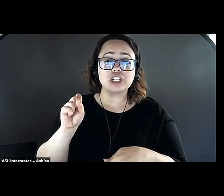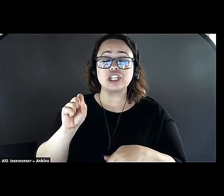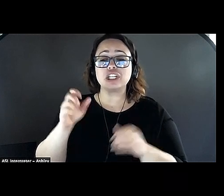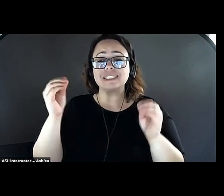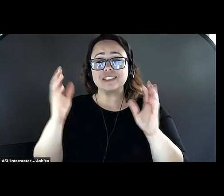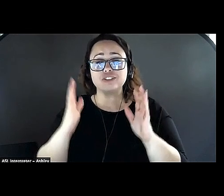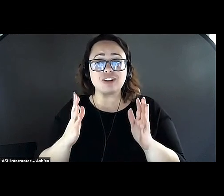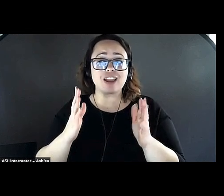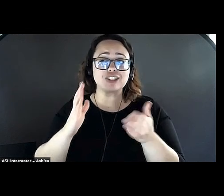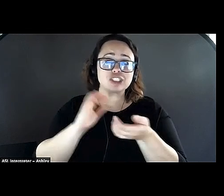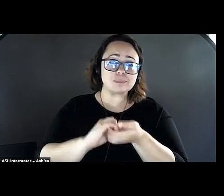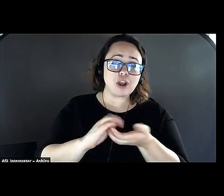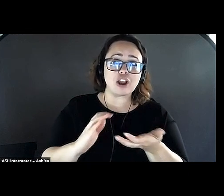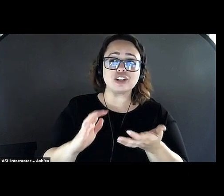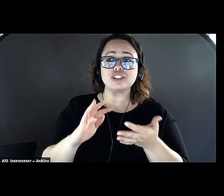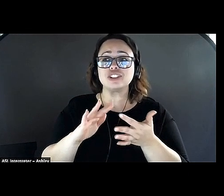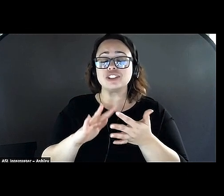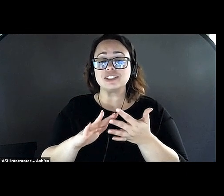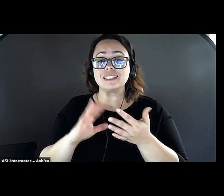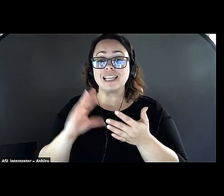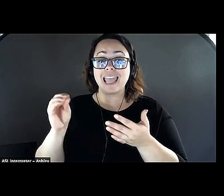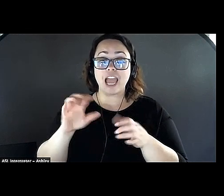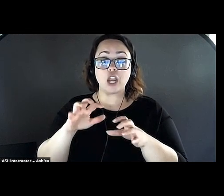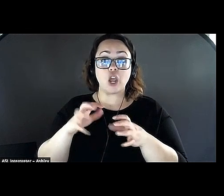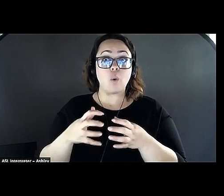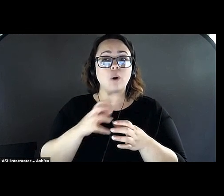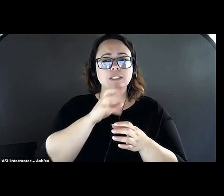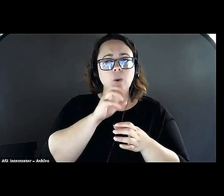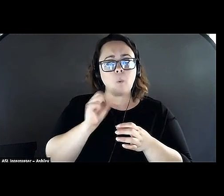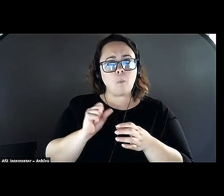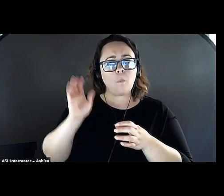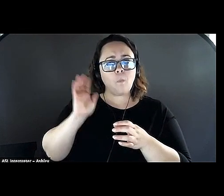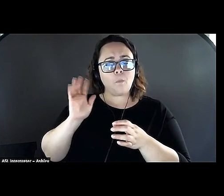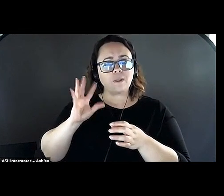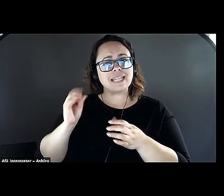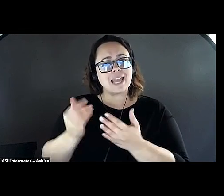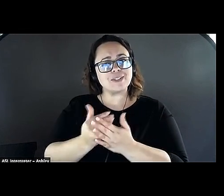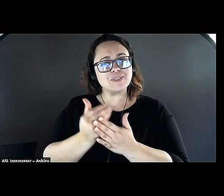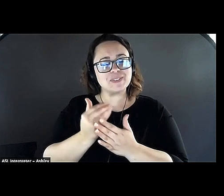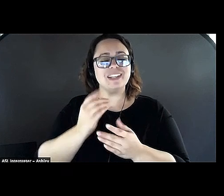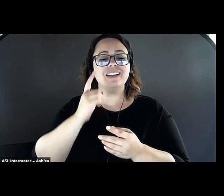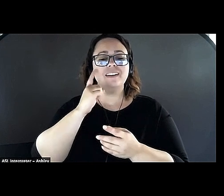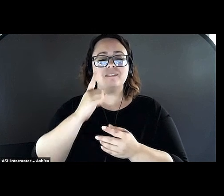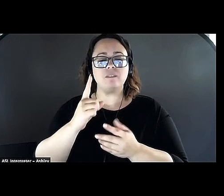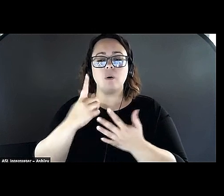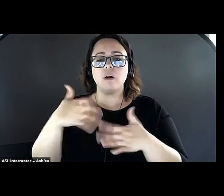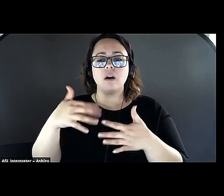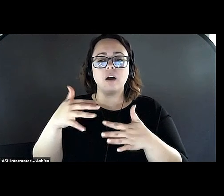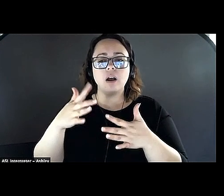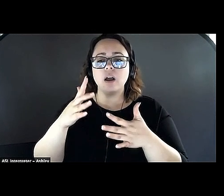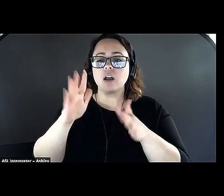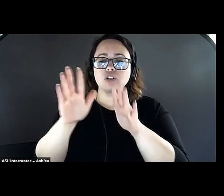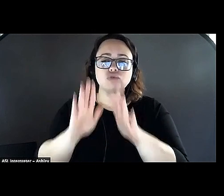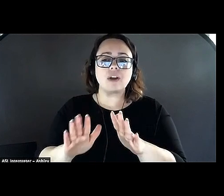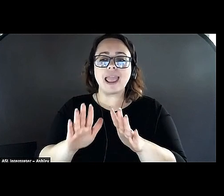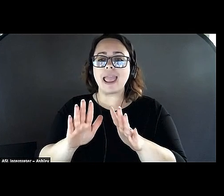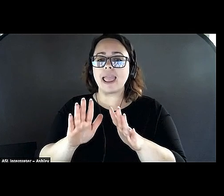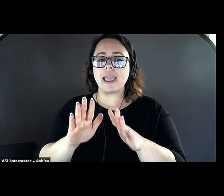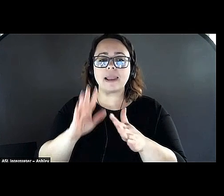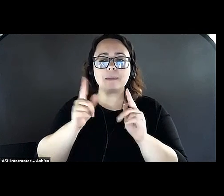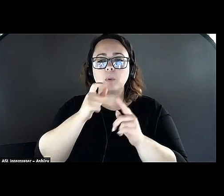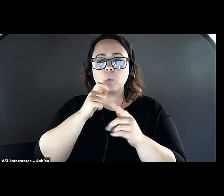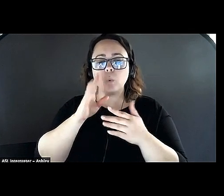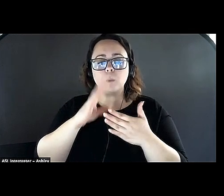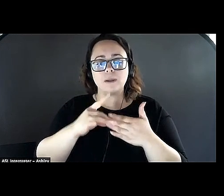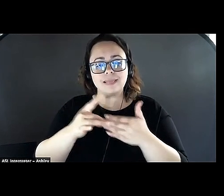and partners, and cohorts old and new, for being amazing ambassadors of growth.